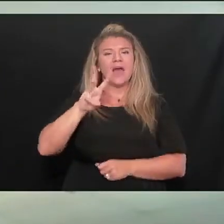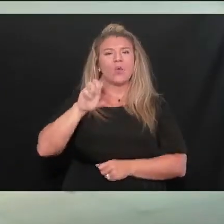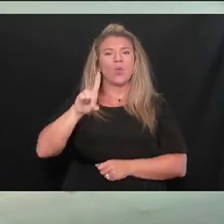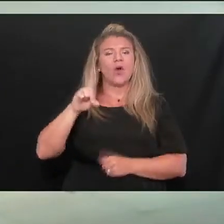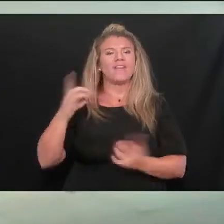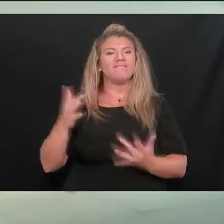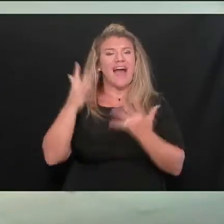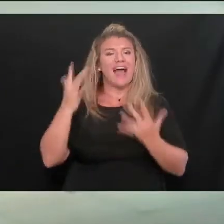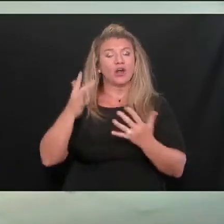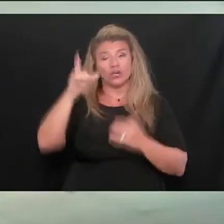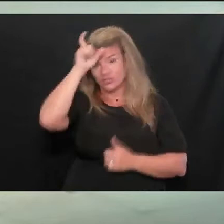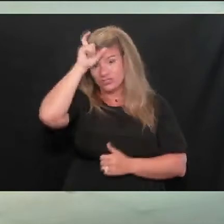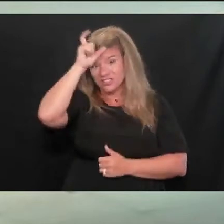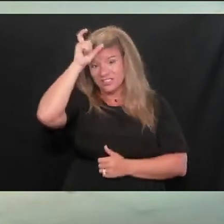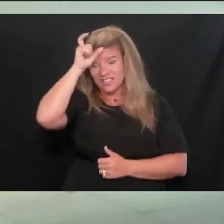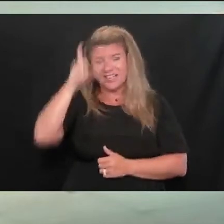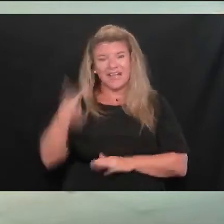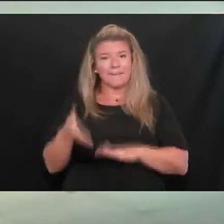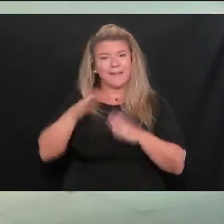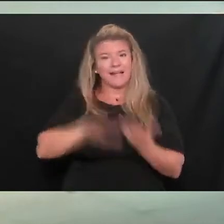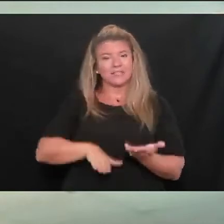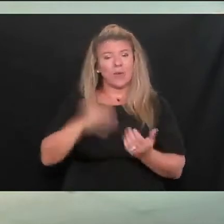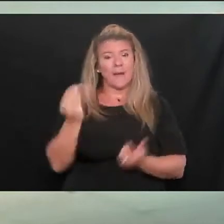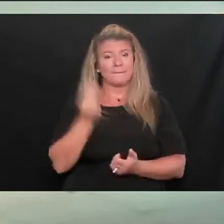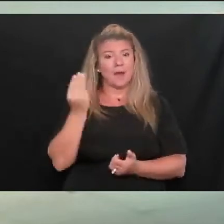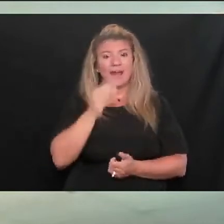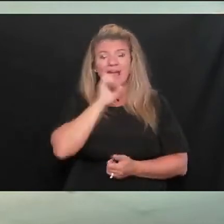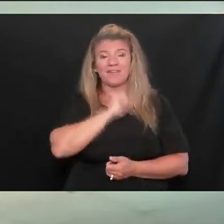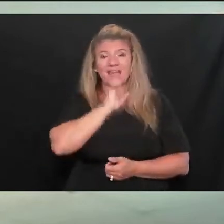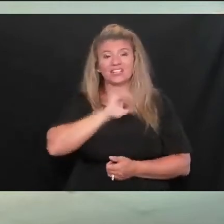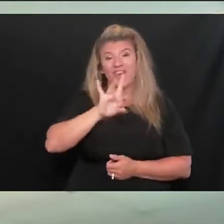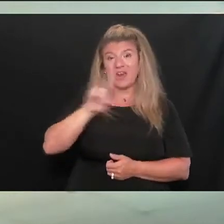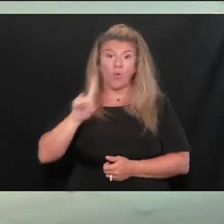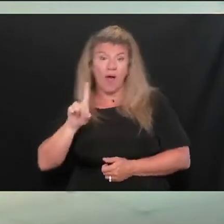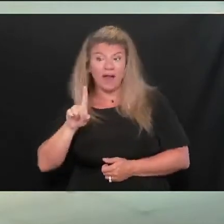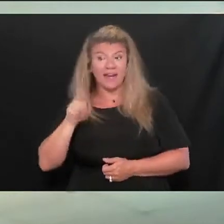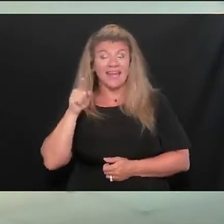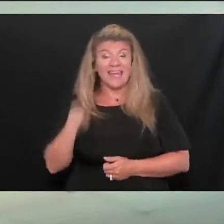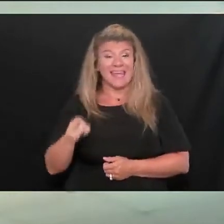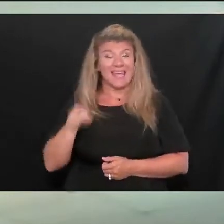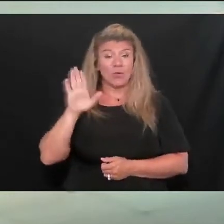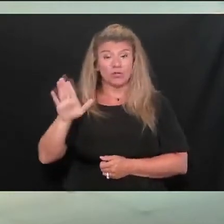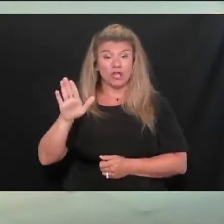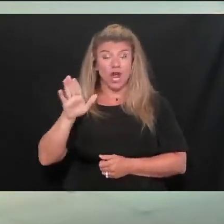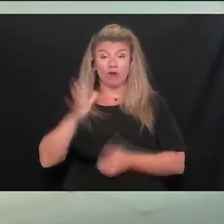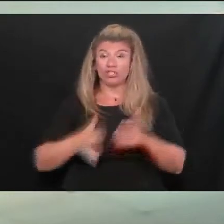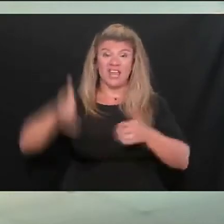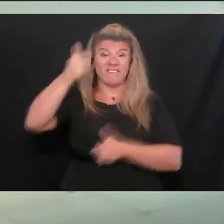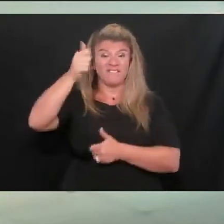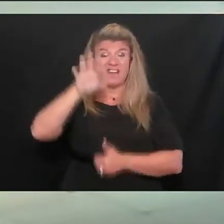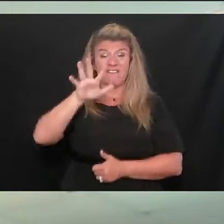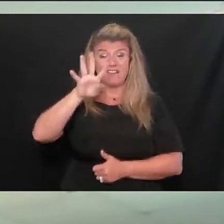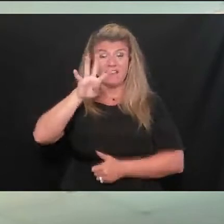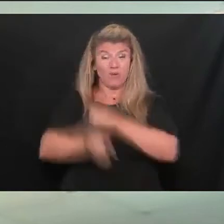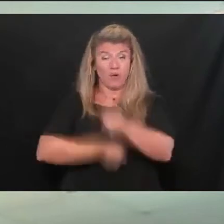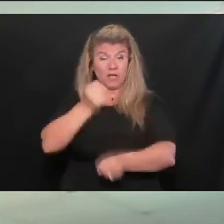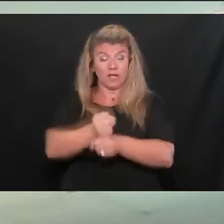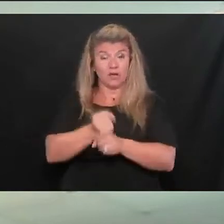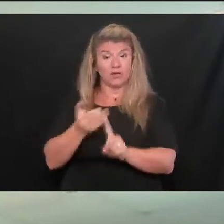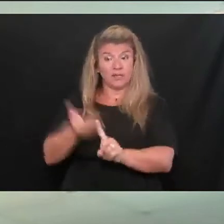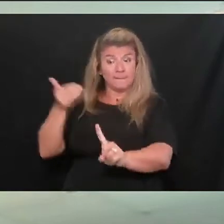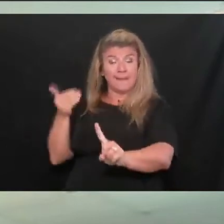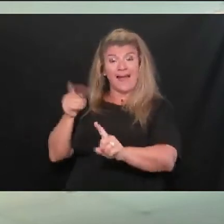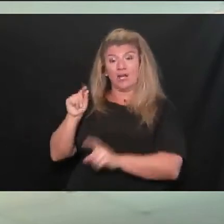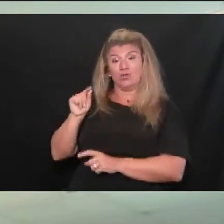Mike Smith, who passed away on Monday at the age of 81. He was chief there for 54 years, and back in